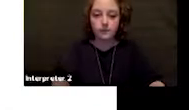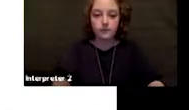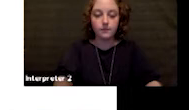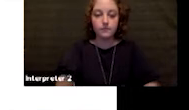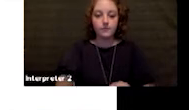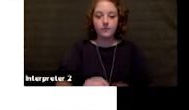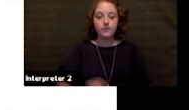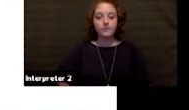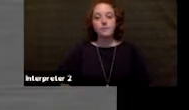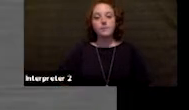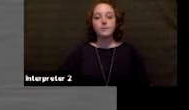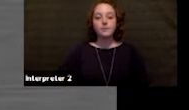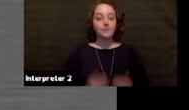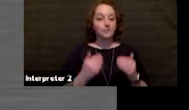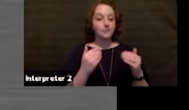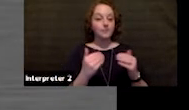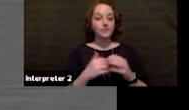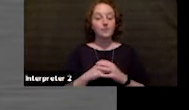Go ahead.